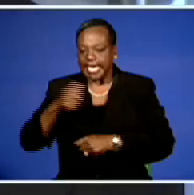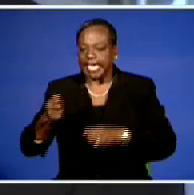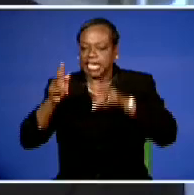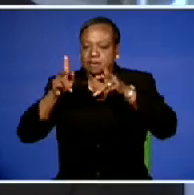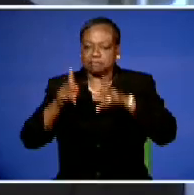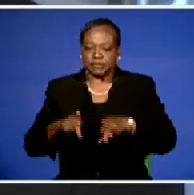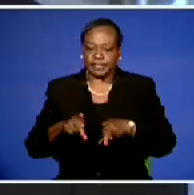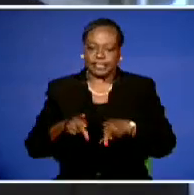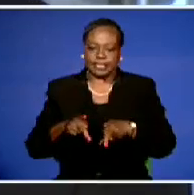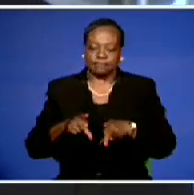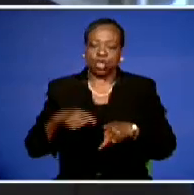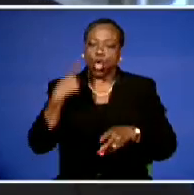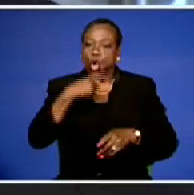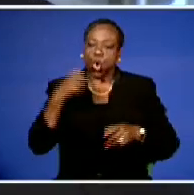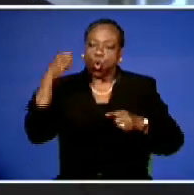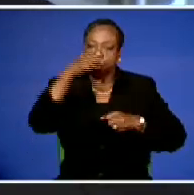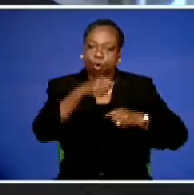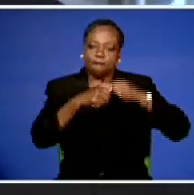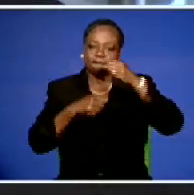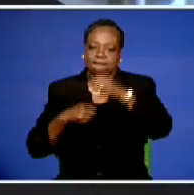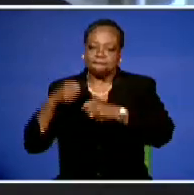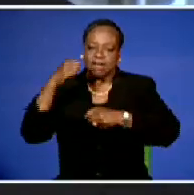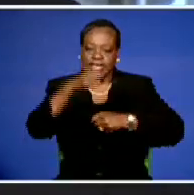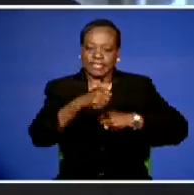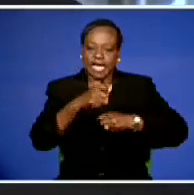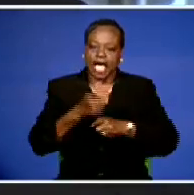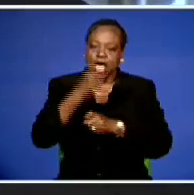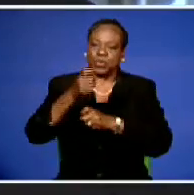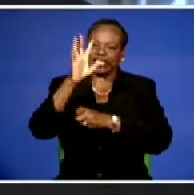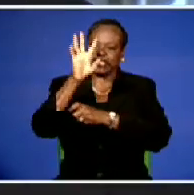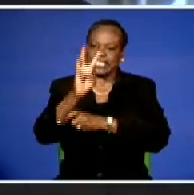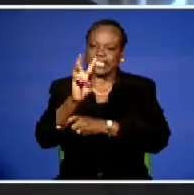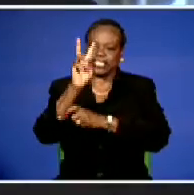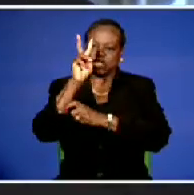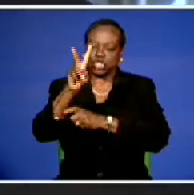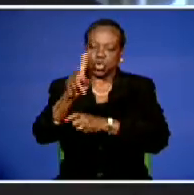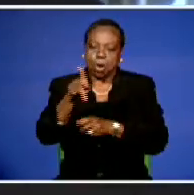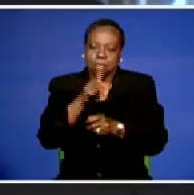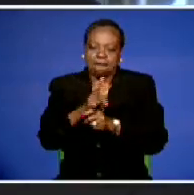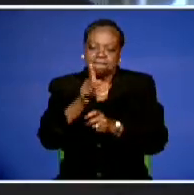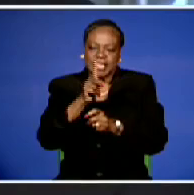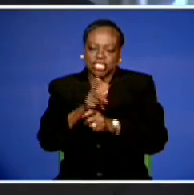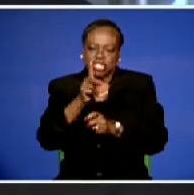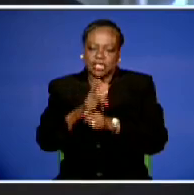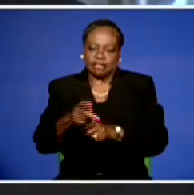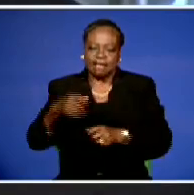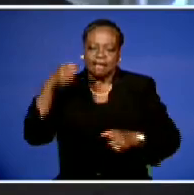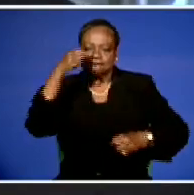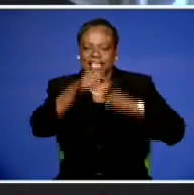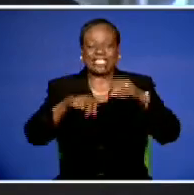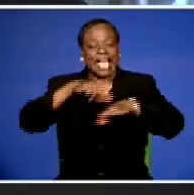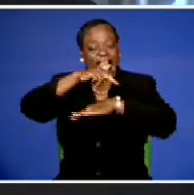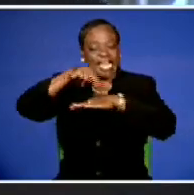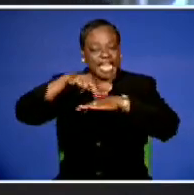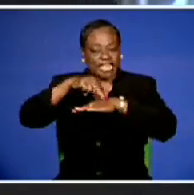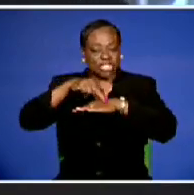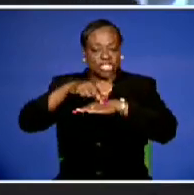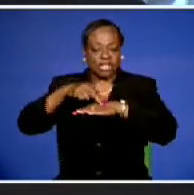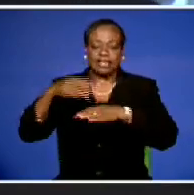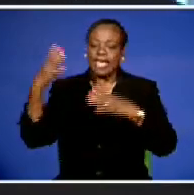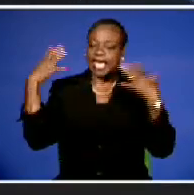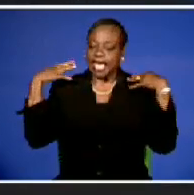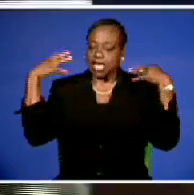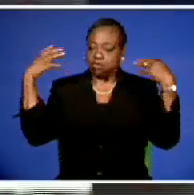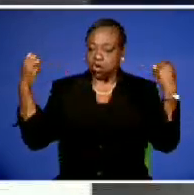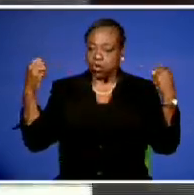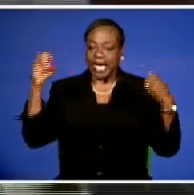who fight and won 62 professional fights. You're talking about national hero. Now he's a national